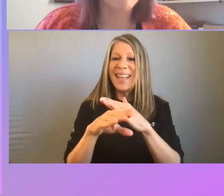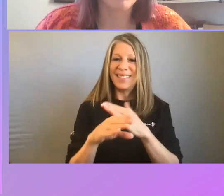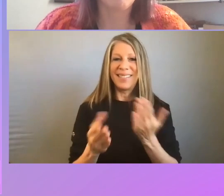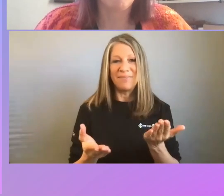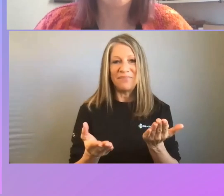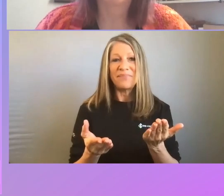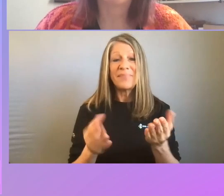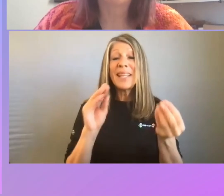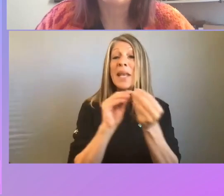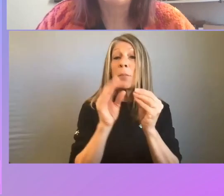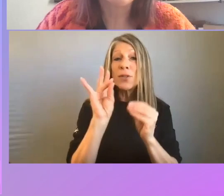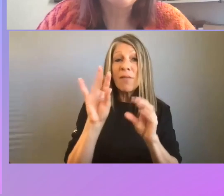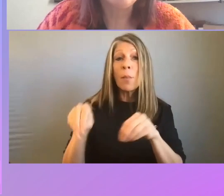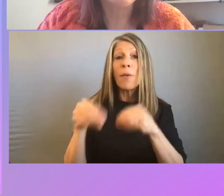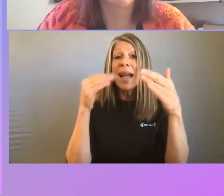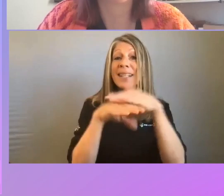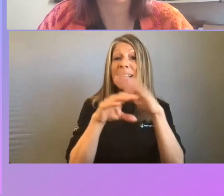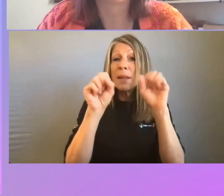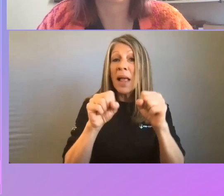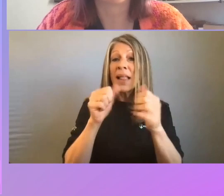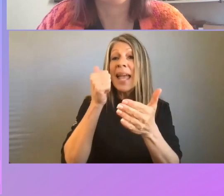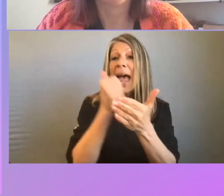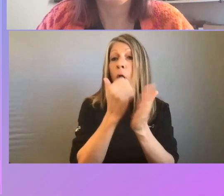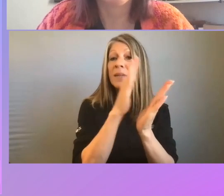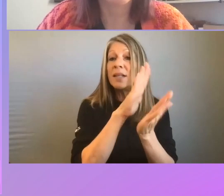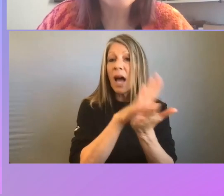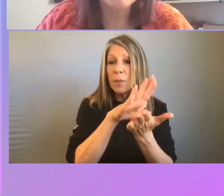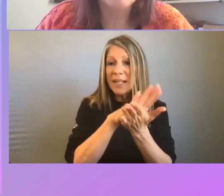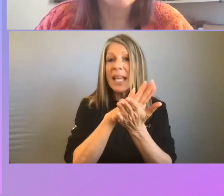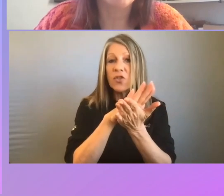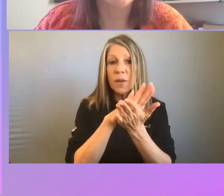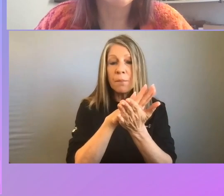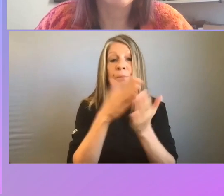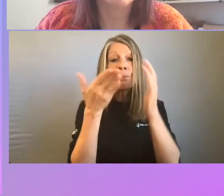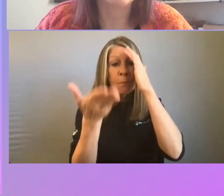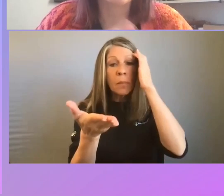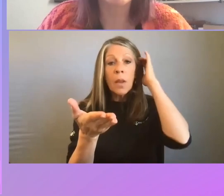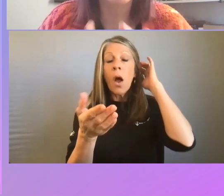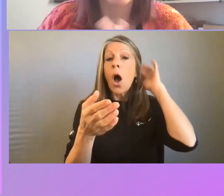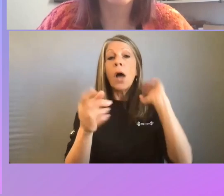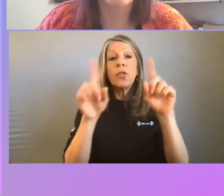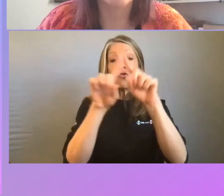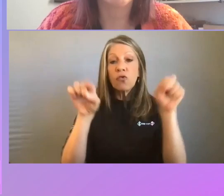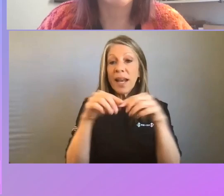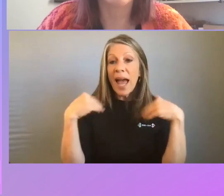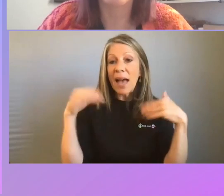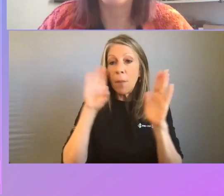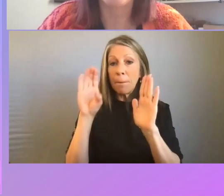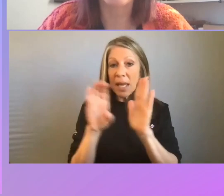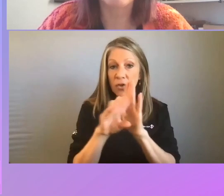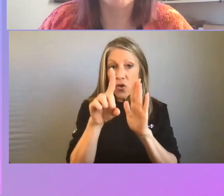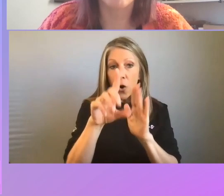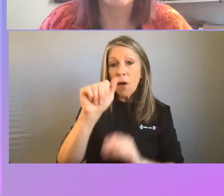Number 7, provide accessibility help documentation. So on the screen, I have a snapshot of the